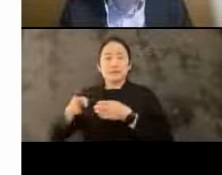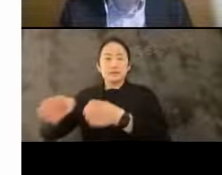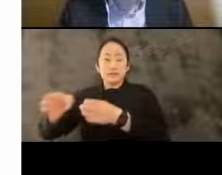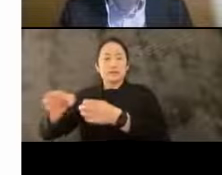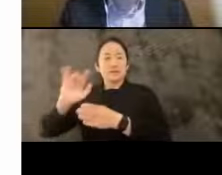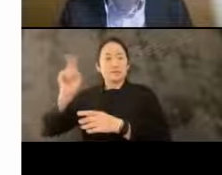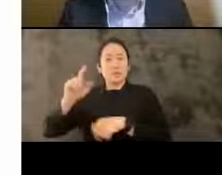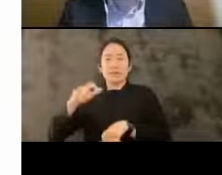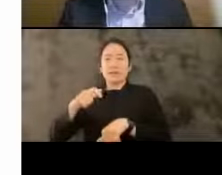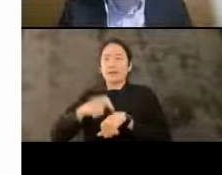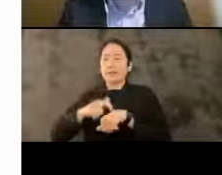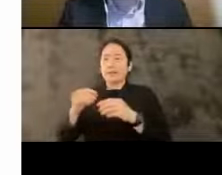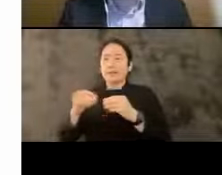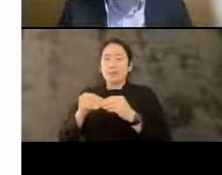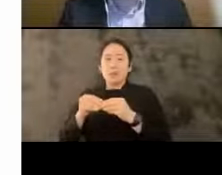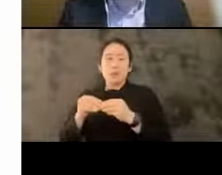savings.